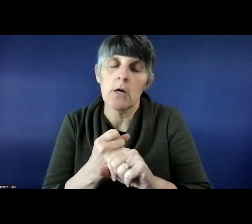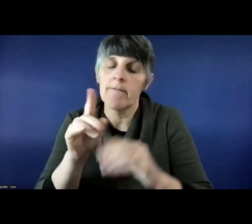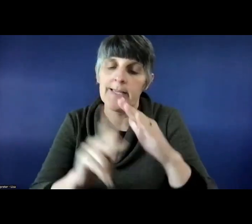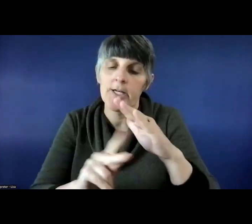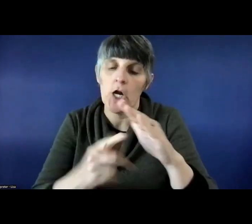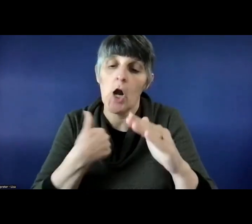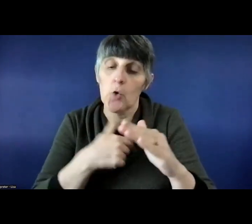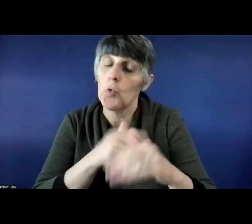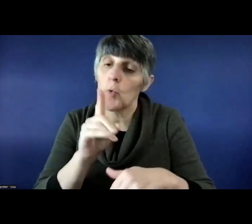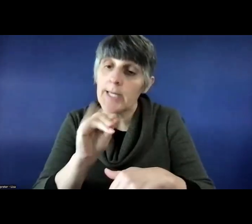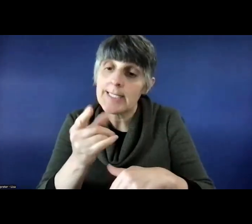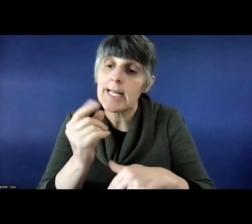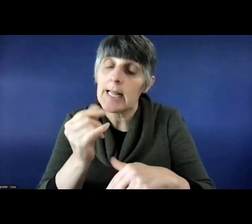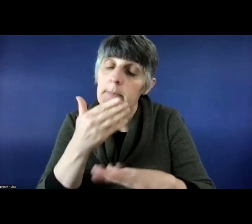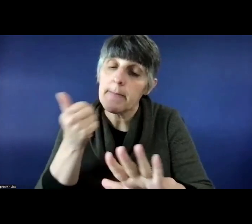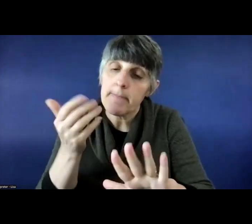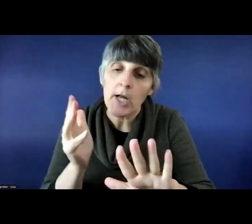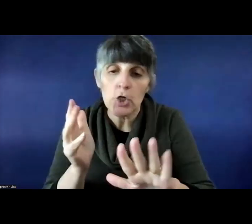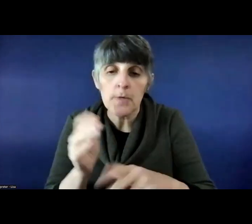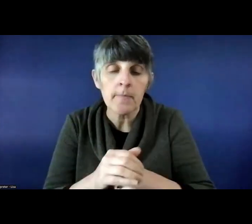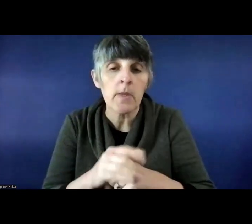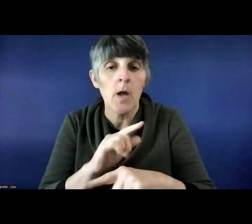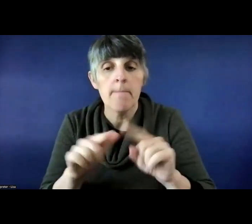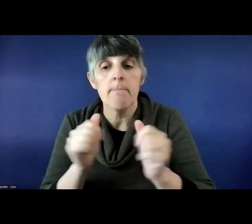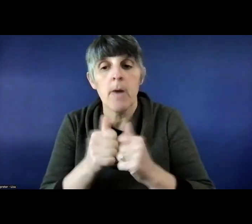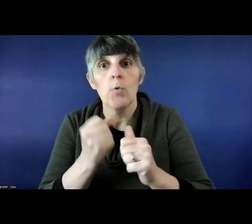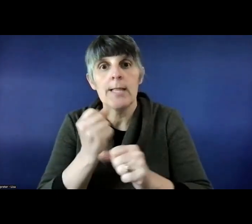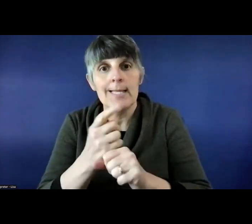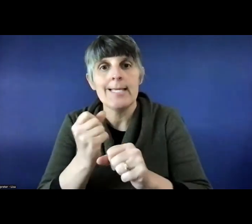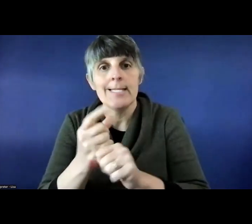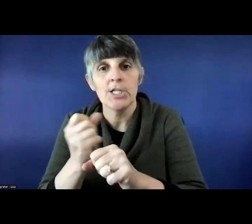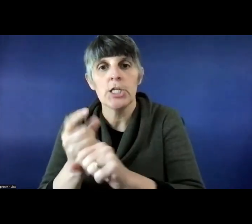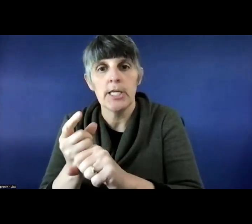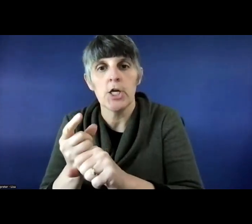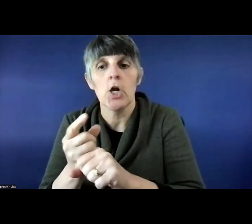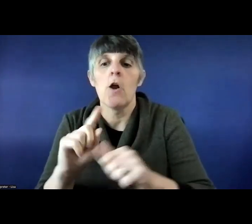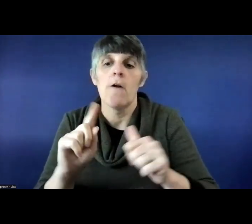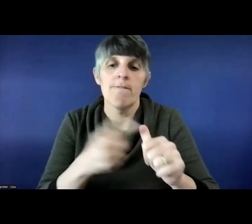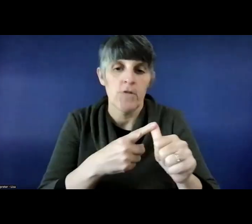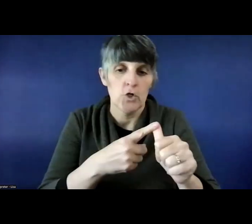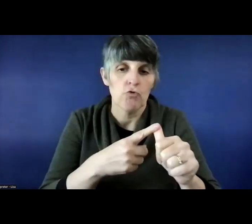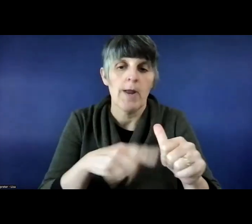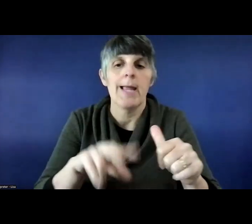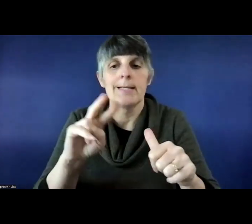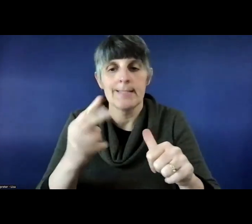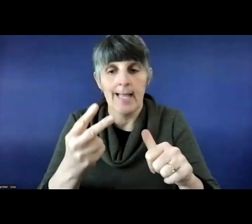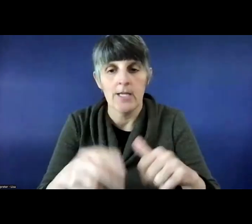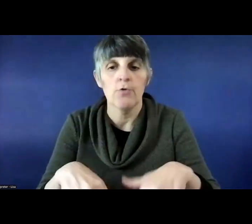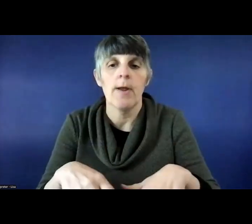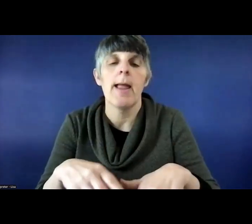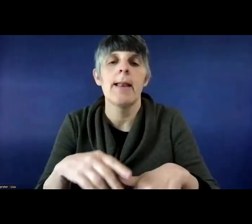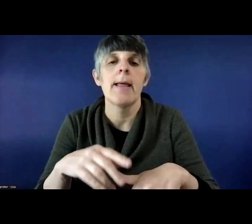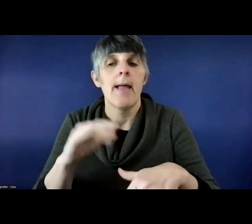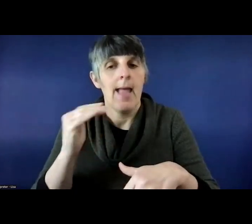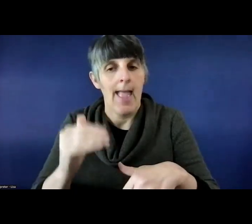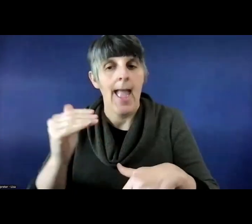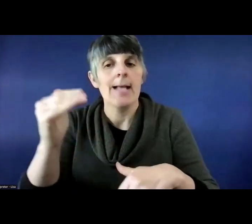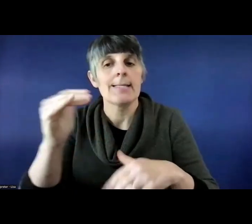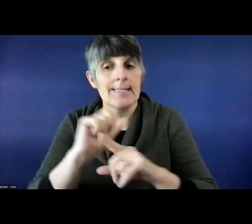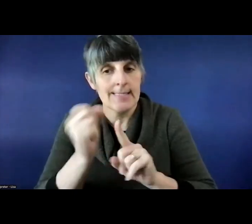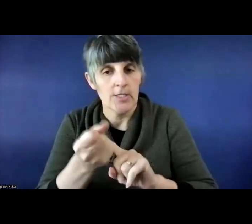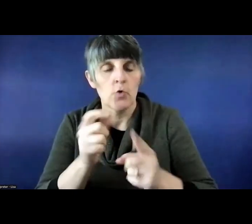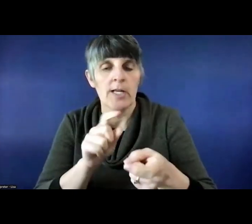kindergarten, we did a little bit better. But with each year, first grade, second grade, as the